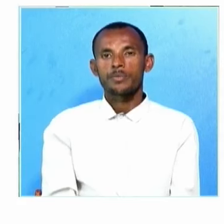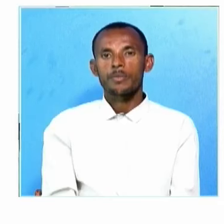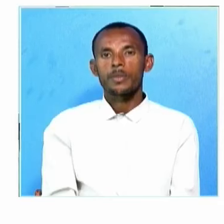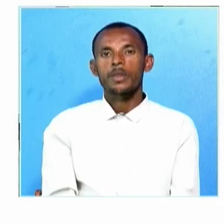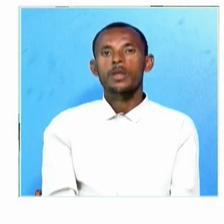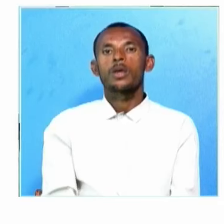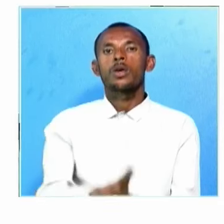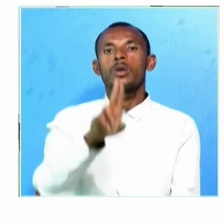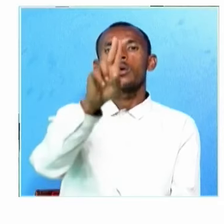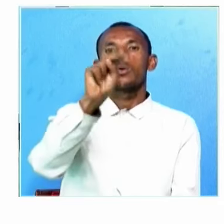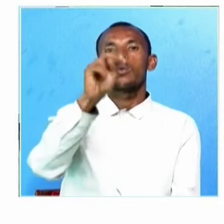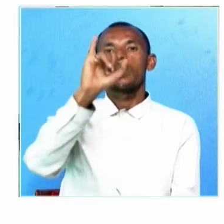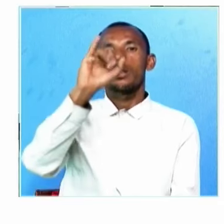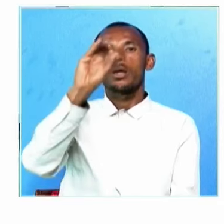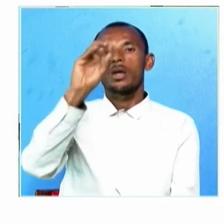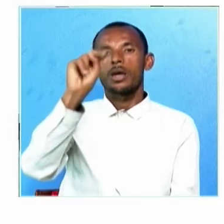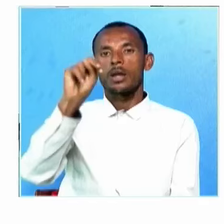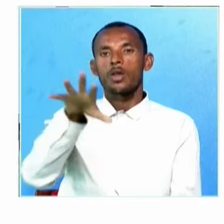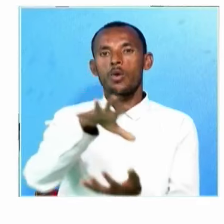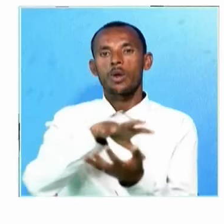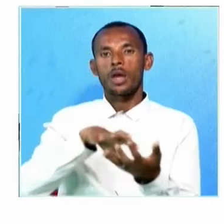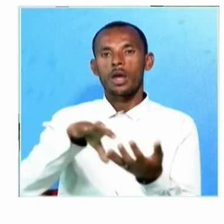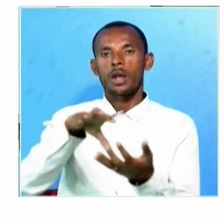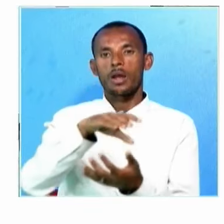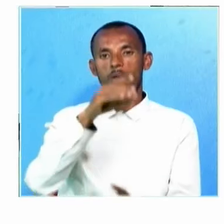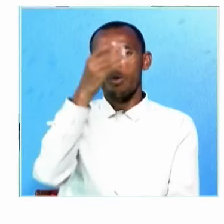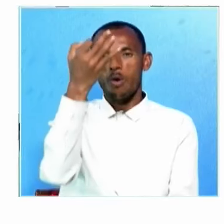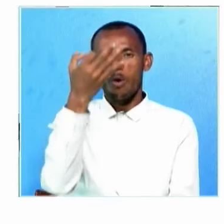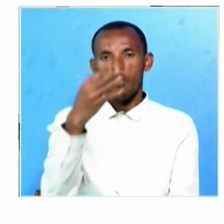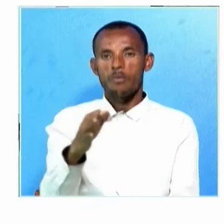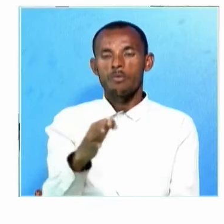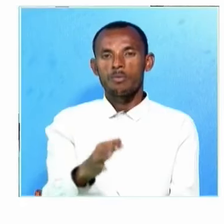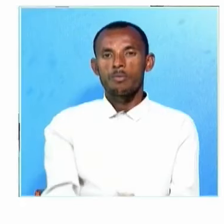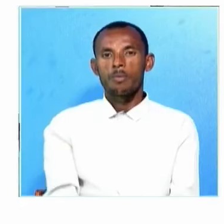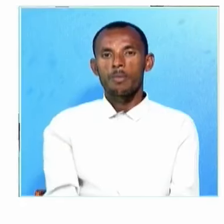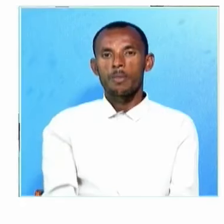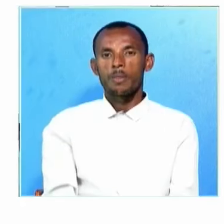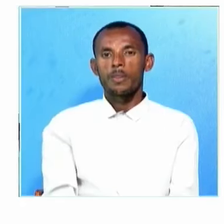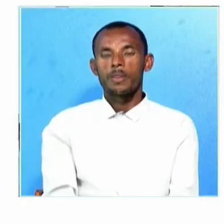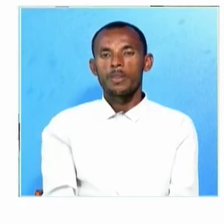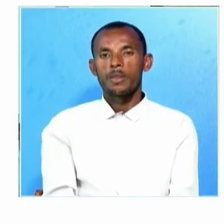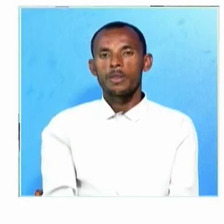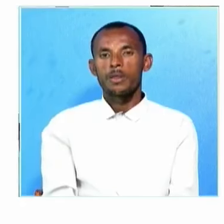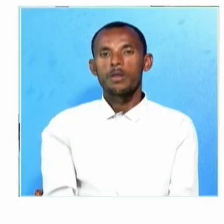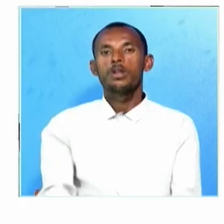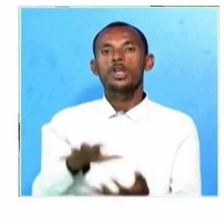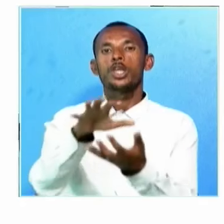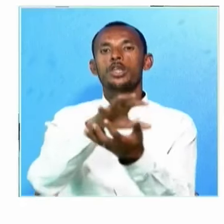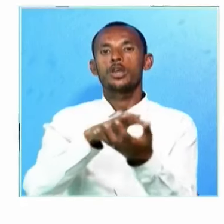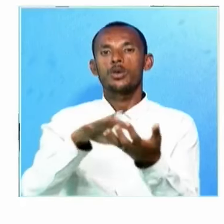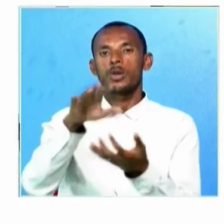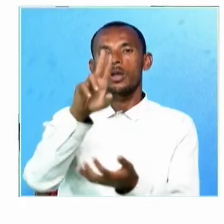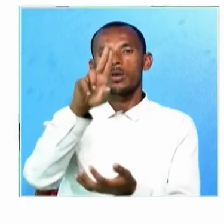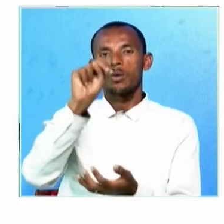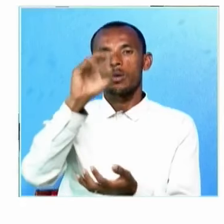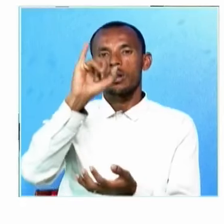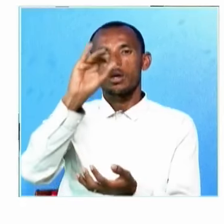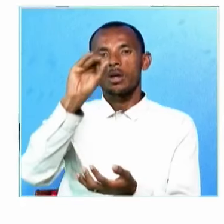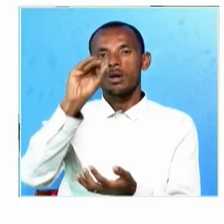The union of